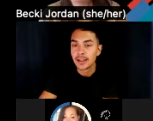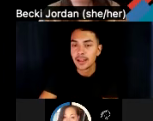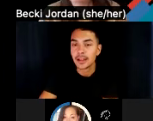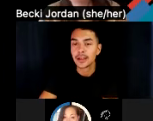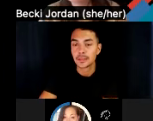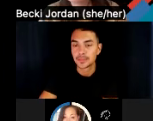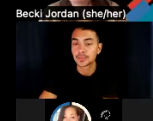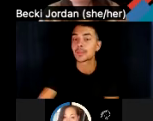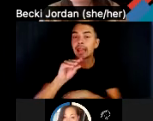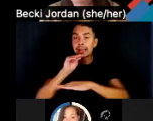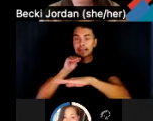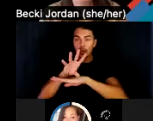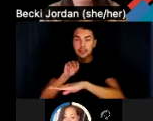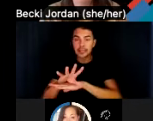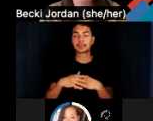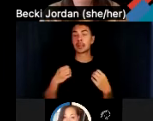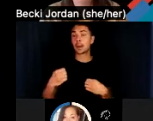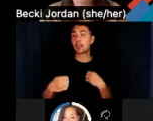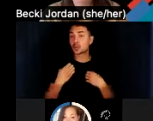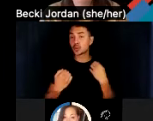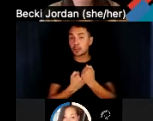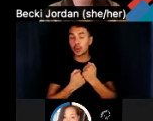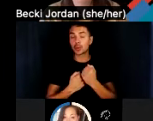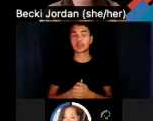So I'm seeing counseling, emotional support.